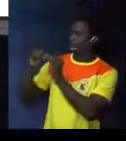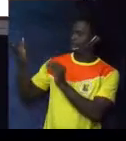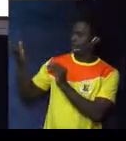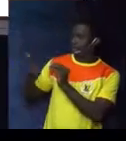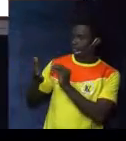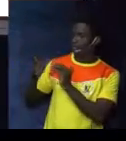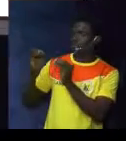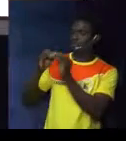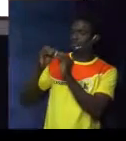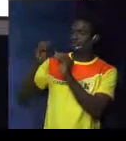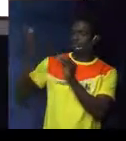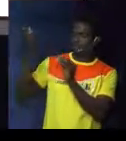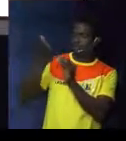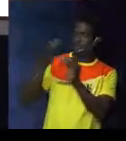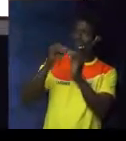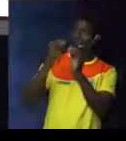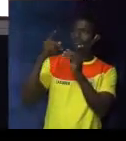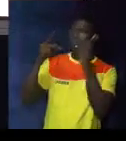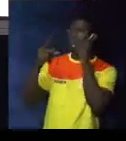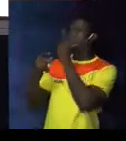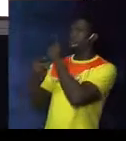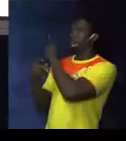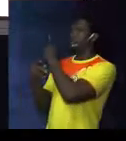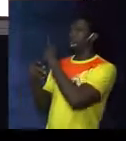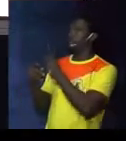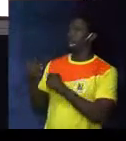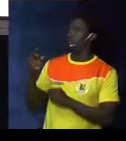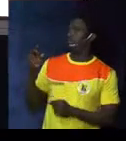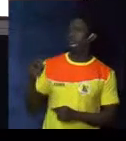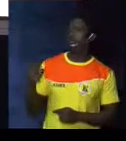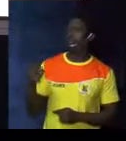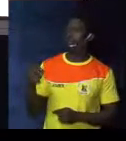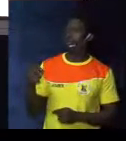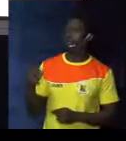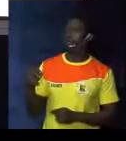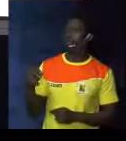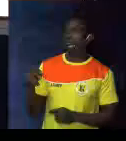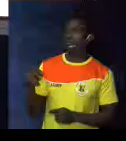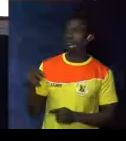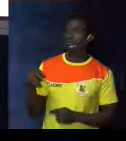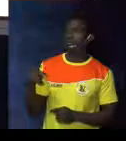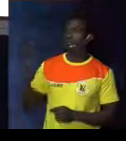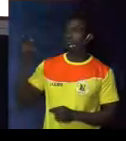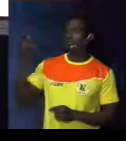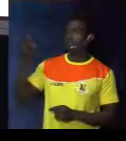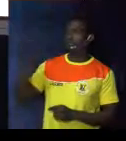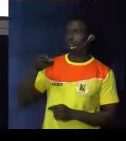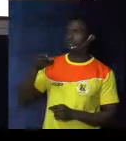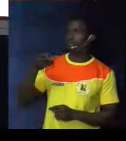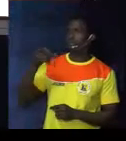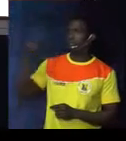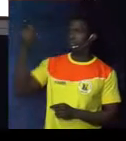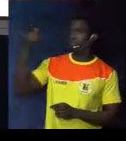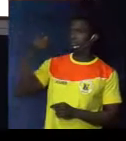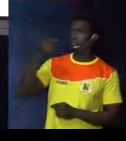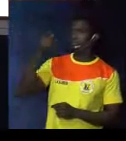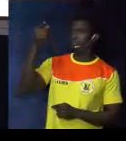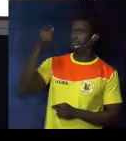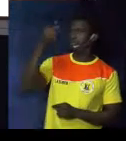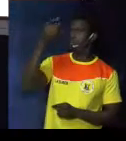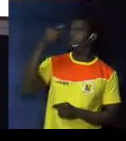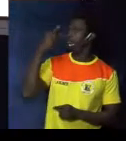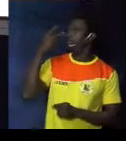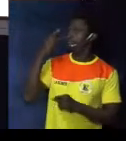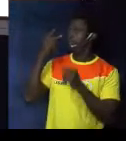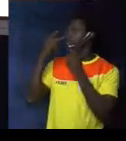like this, like this, like this, like this, like this. So I'll just let the answers come up. Here I have 7 plus 5 is 12, 8 plus 0